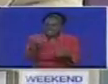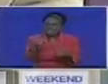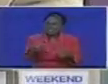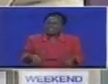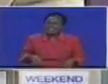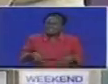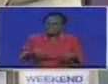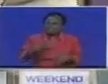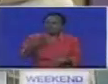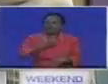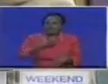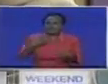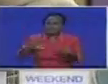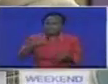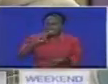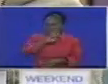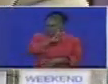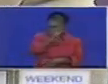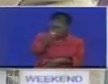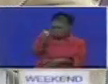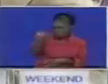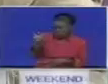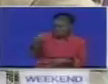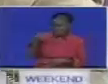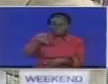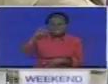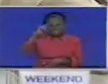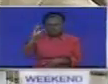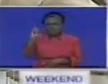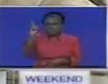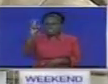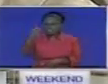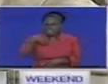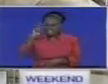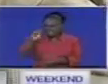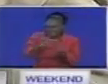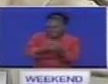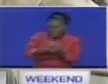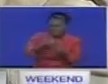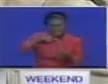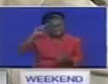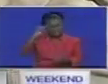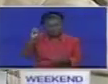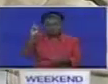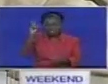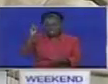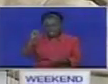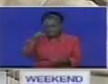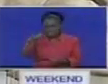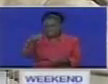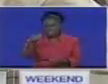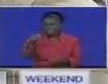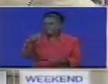its owners. I have looked around. I do not think ODM, after seeing what happened on Friday, I don't think ODM is going to outlive Raila Odinga.